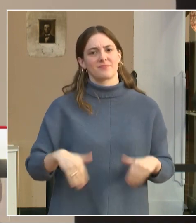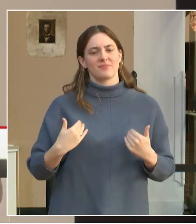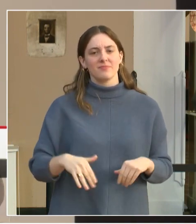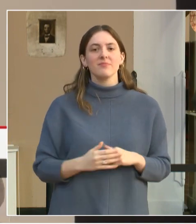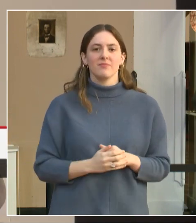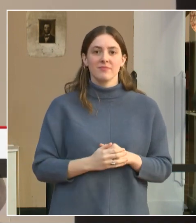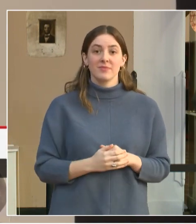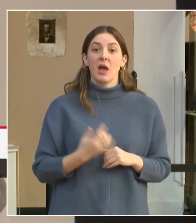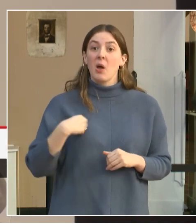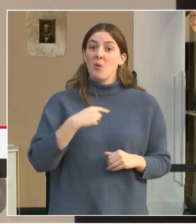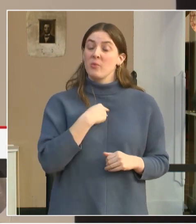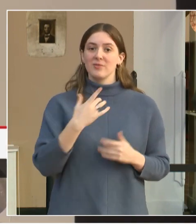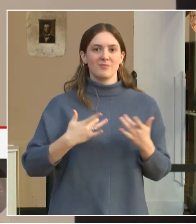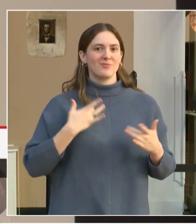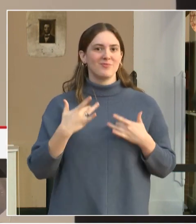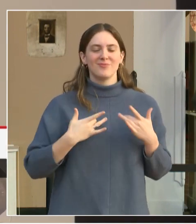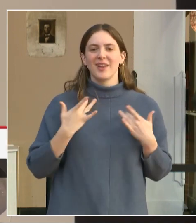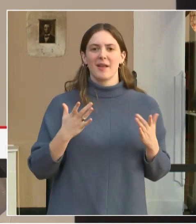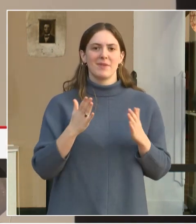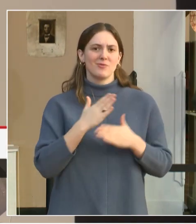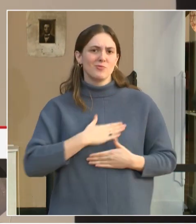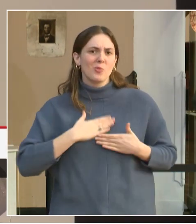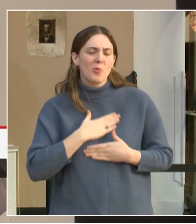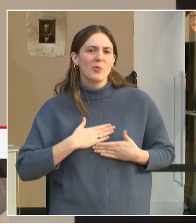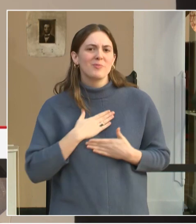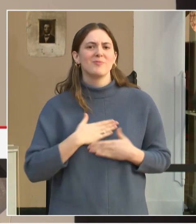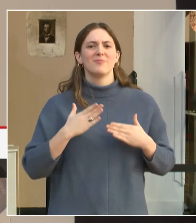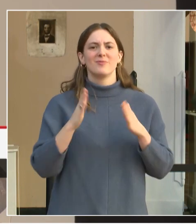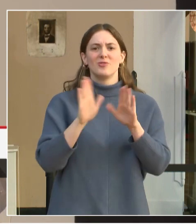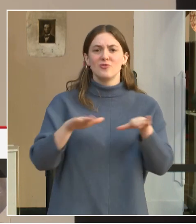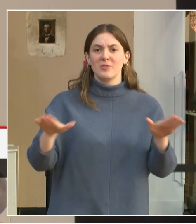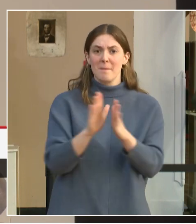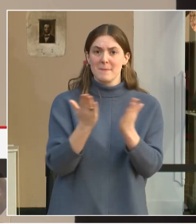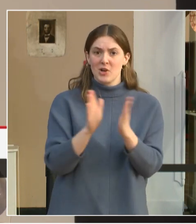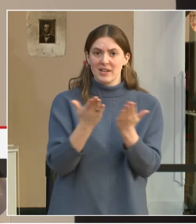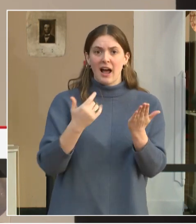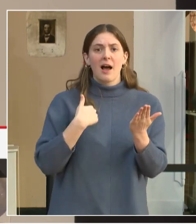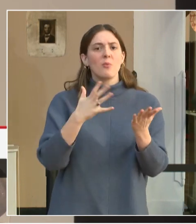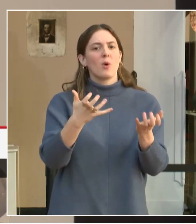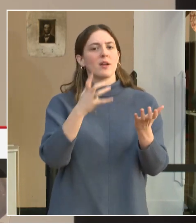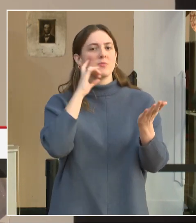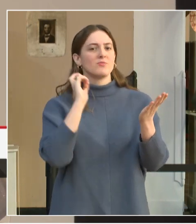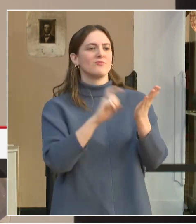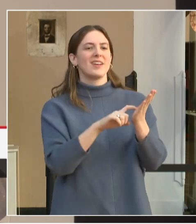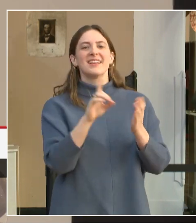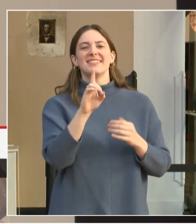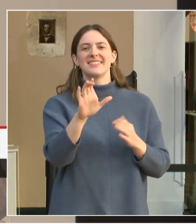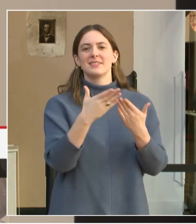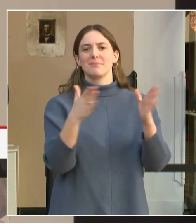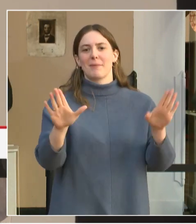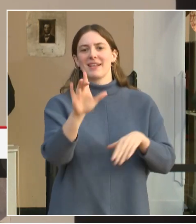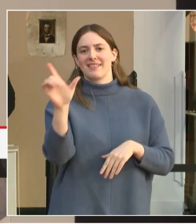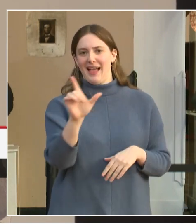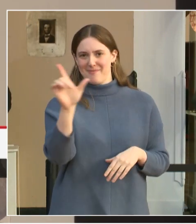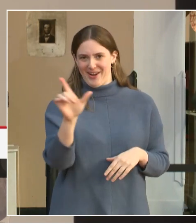enjoying children's books, I want to give a big shout out to DC Public